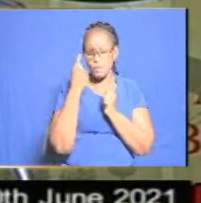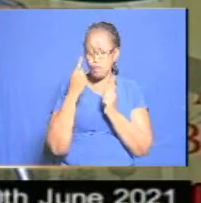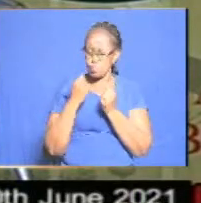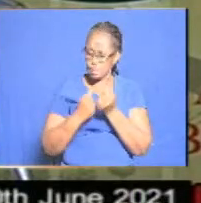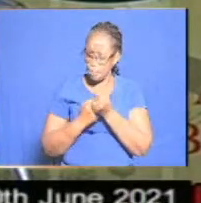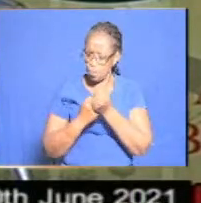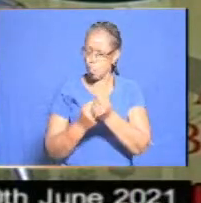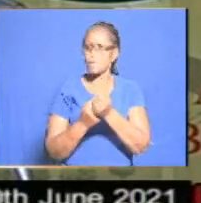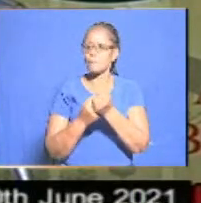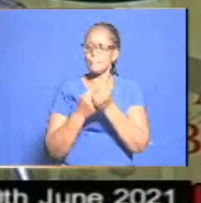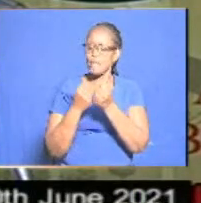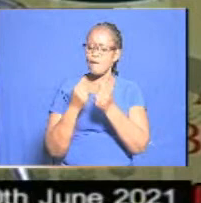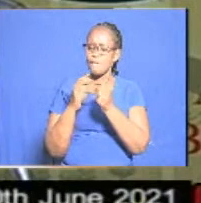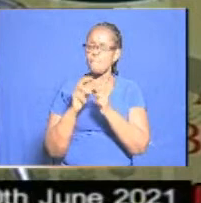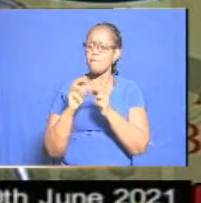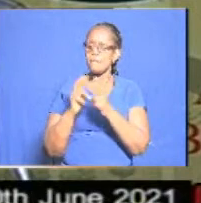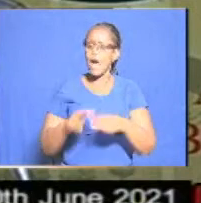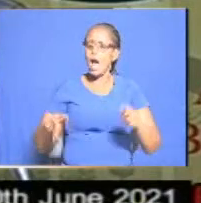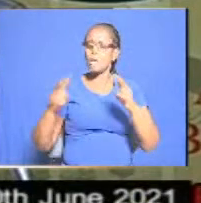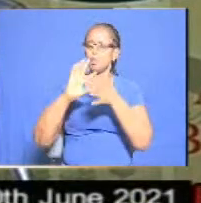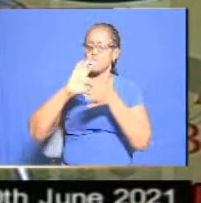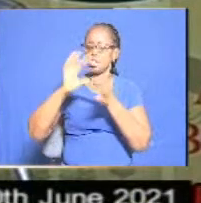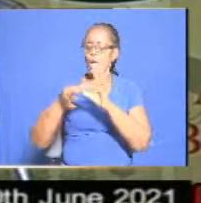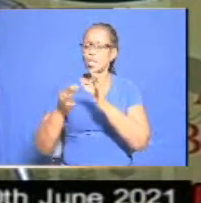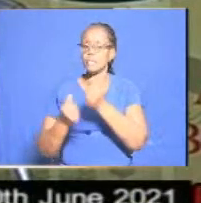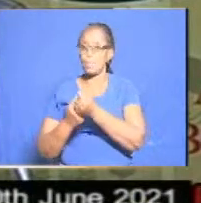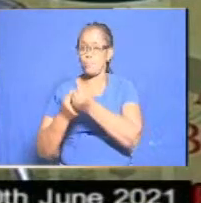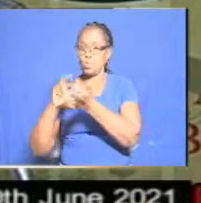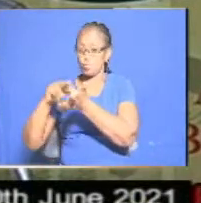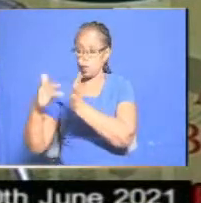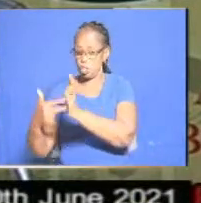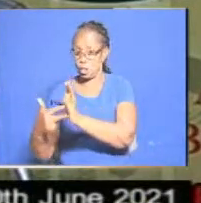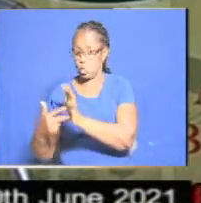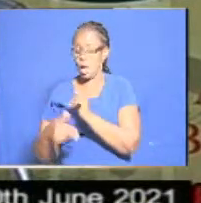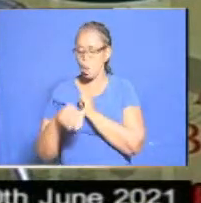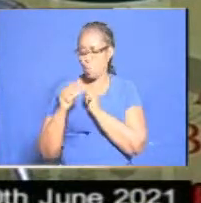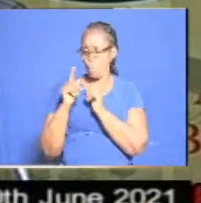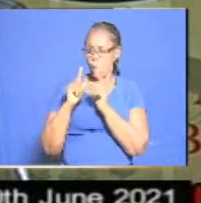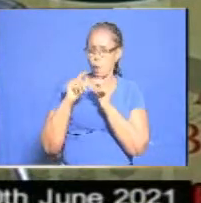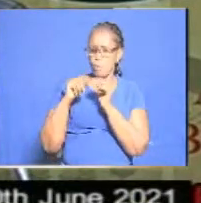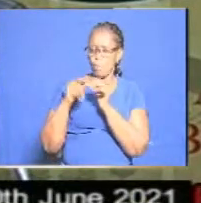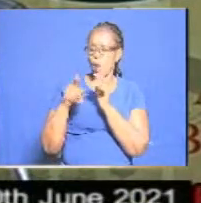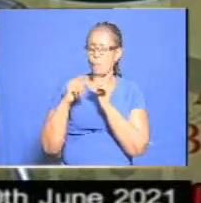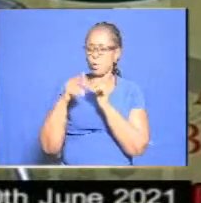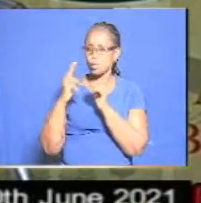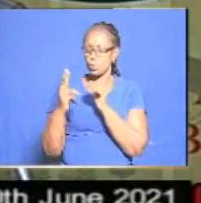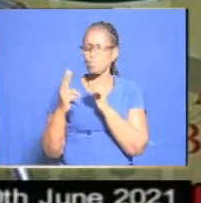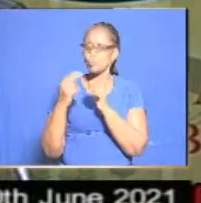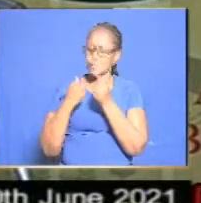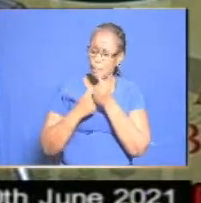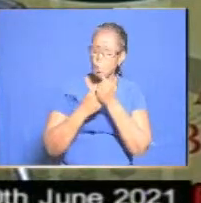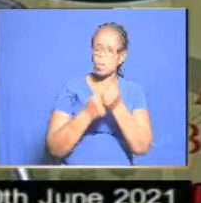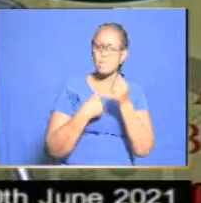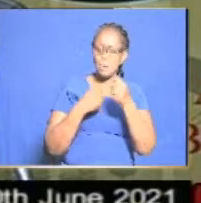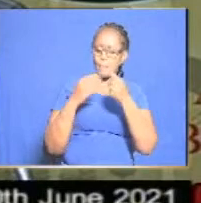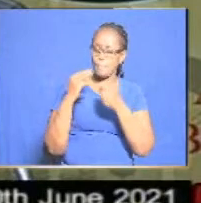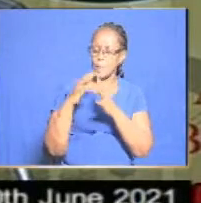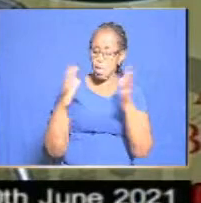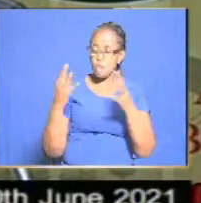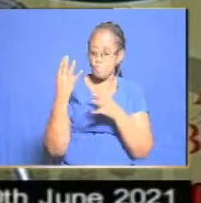Project, and ₱156.2 million for Livestock Production under Big Four Initiative. To